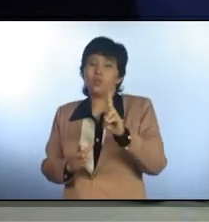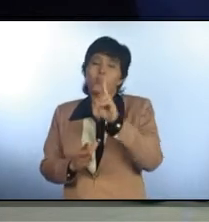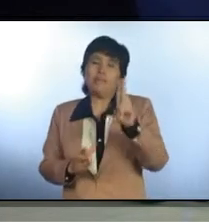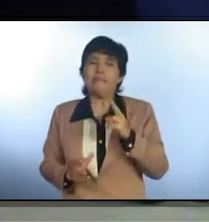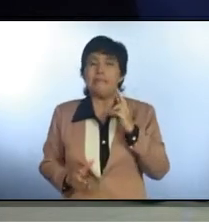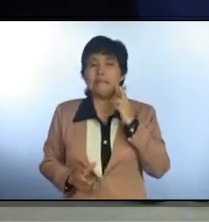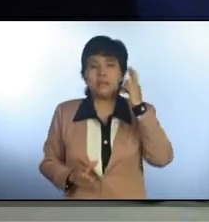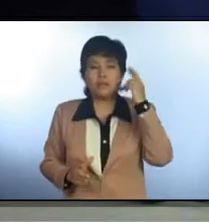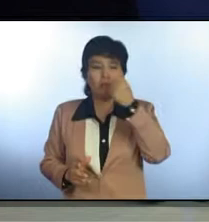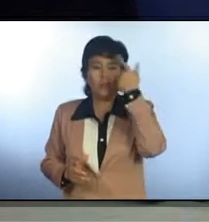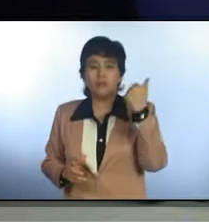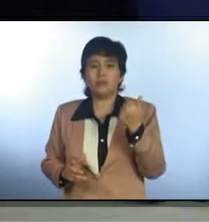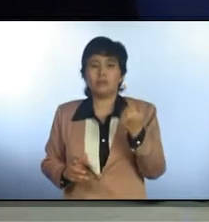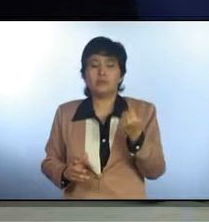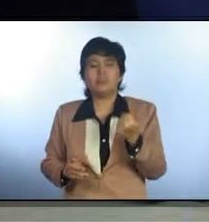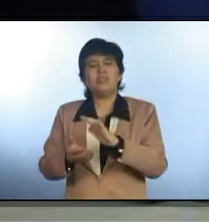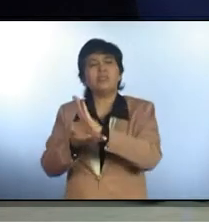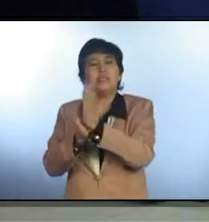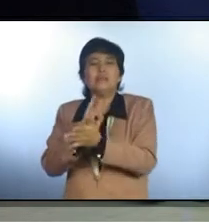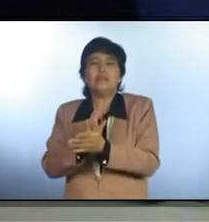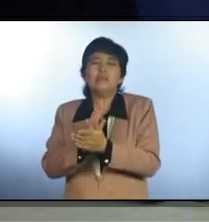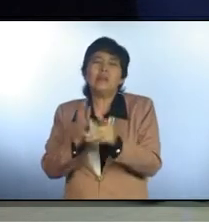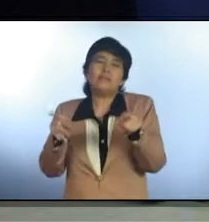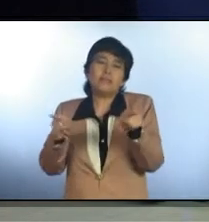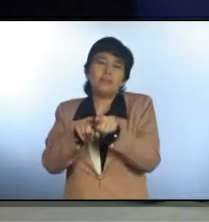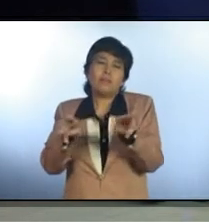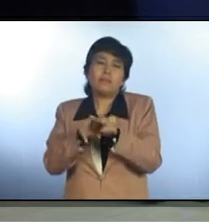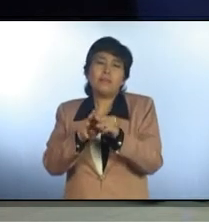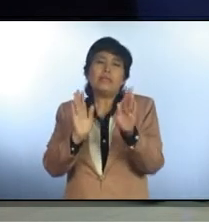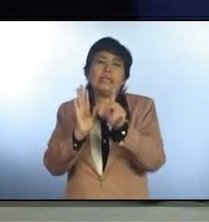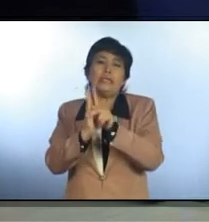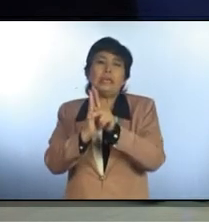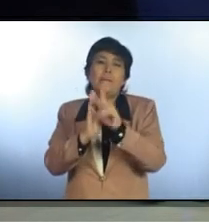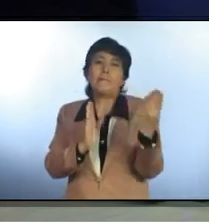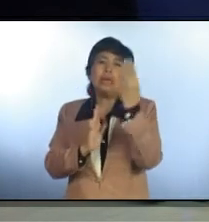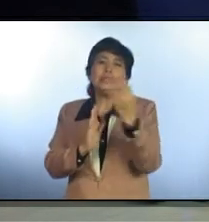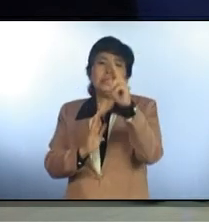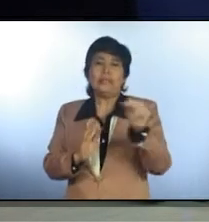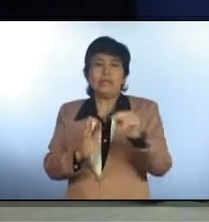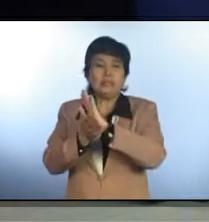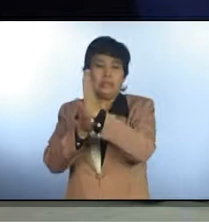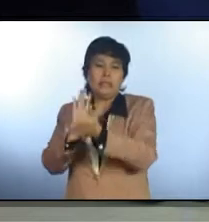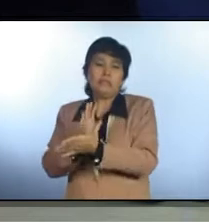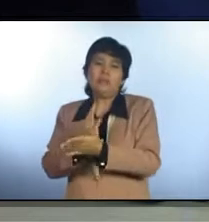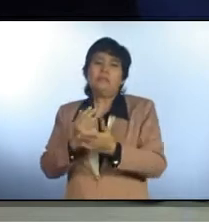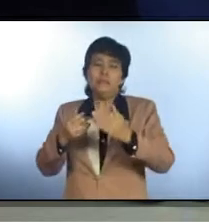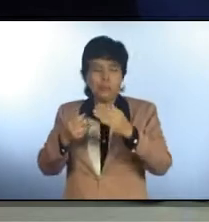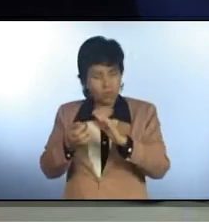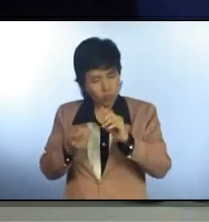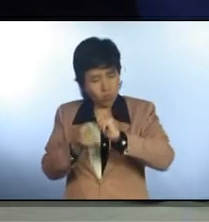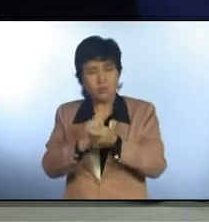year. This is when they form their habit, their fixed habit or their pattern, and they would make a